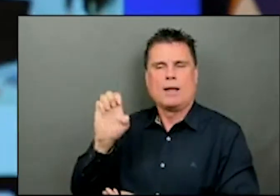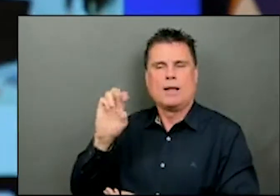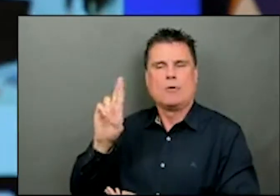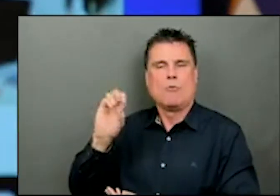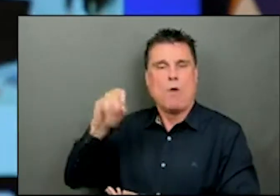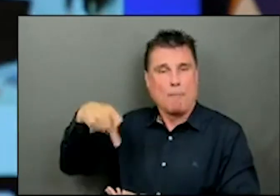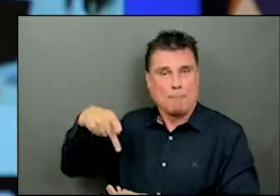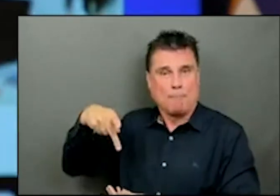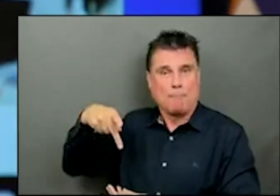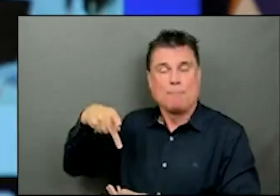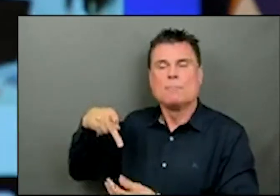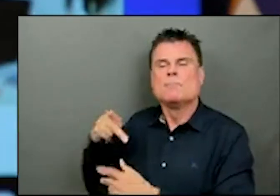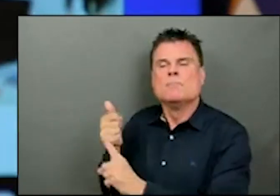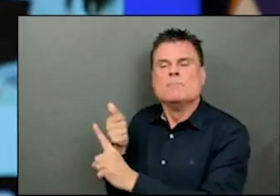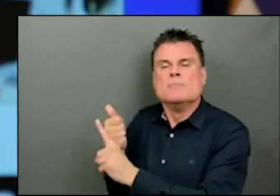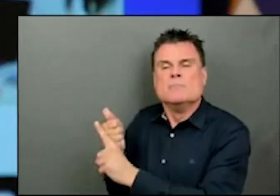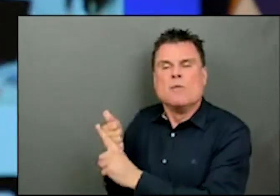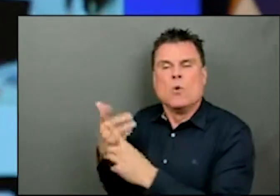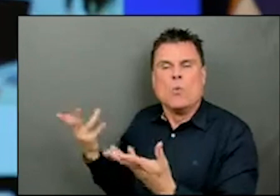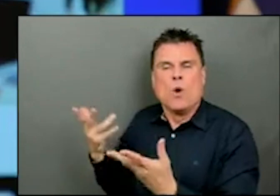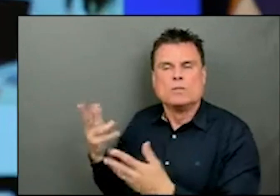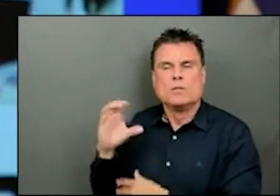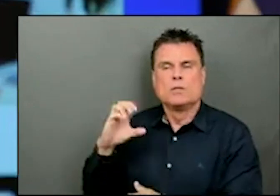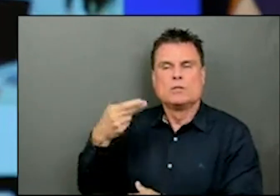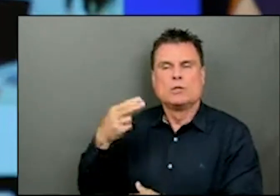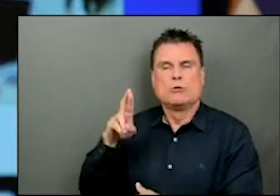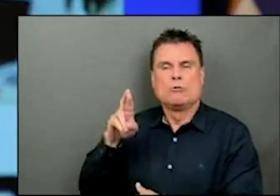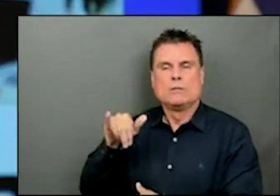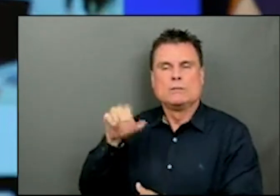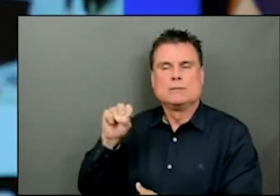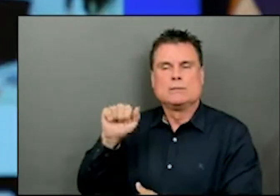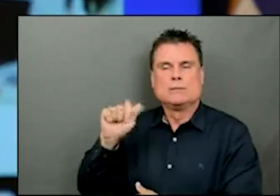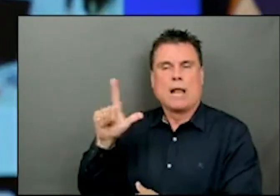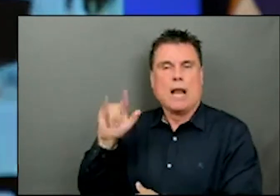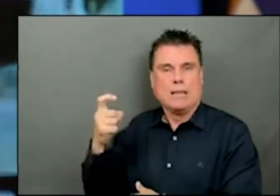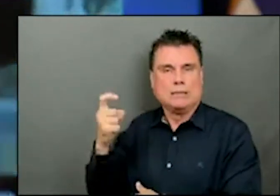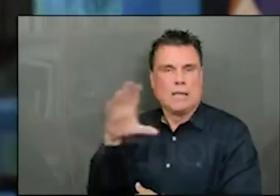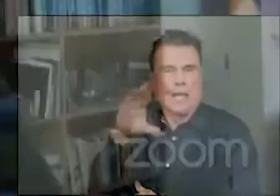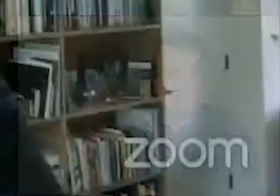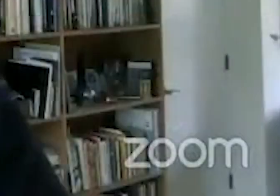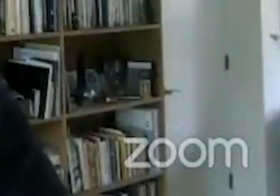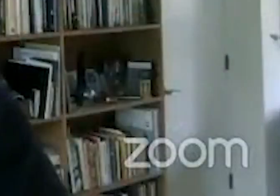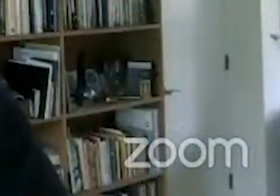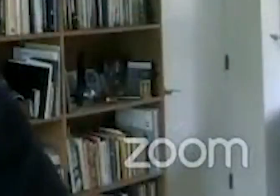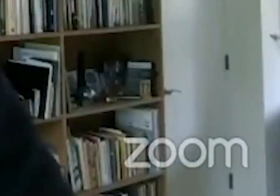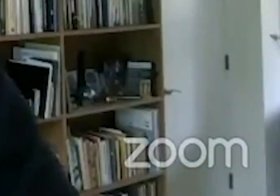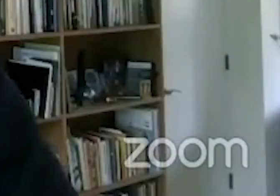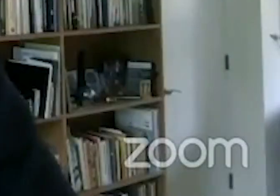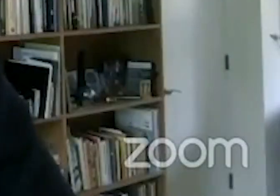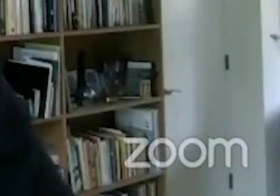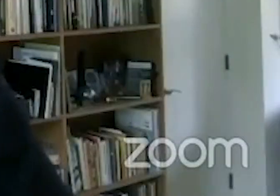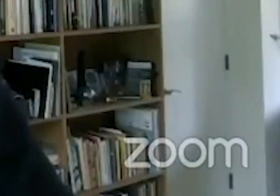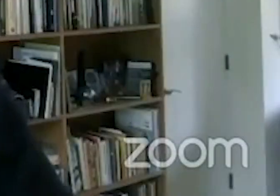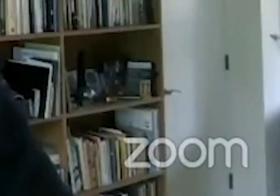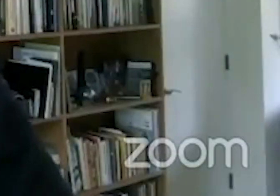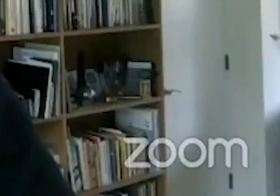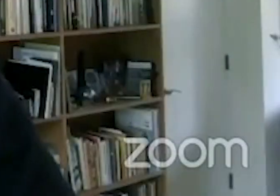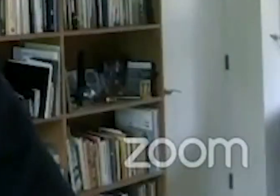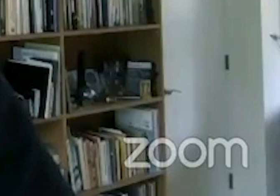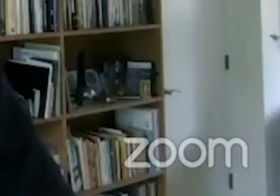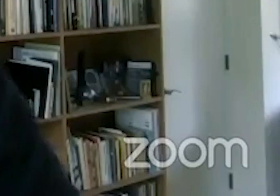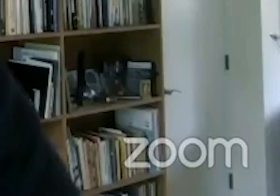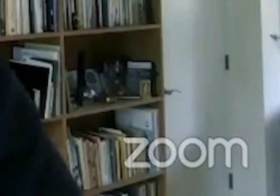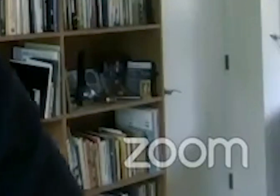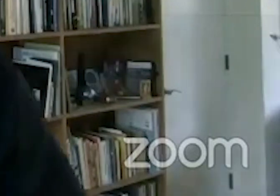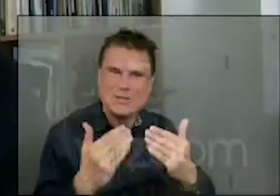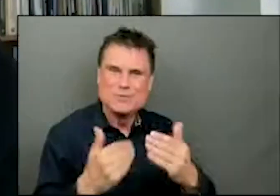to speak about the opportunities the Strategic Investment Fund can create. Doctor? Thank you, Minister. Well,